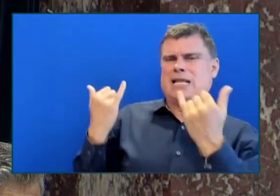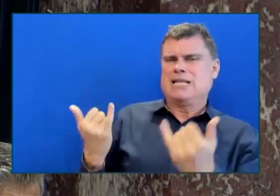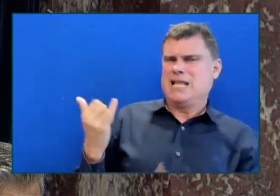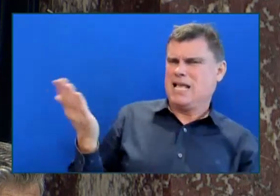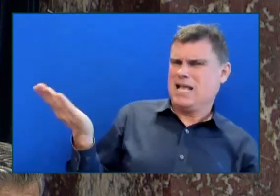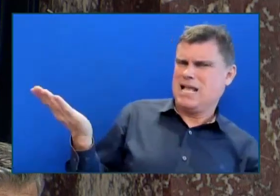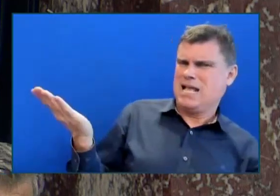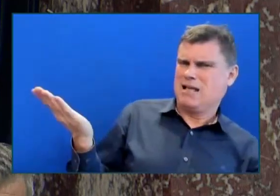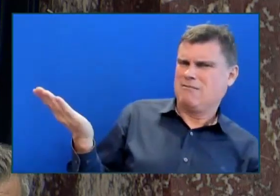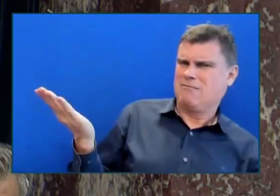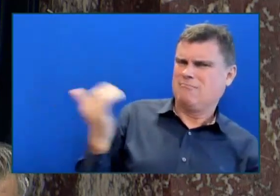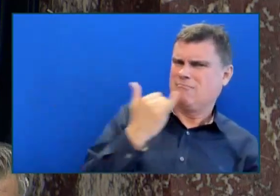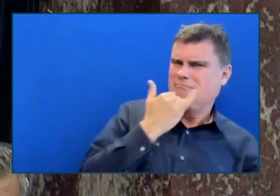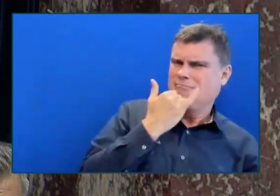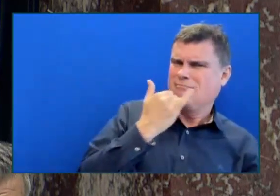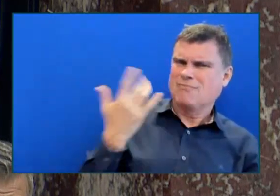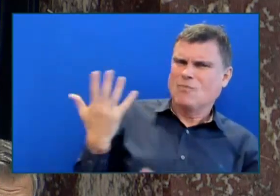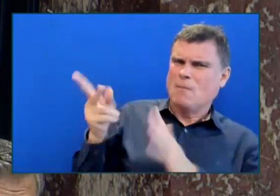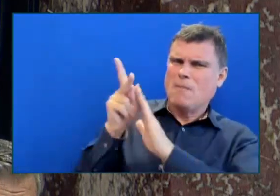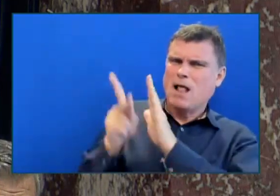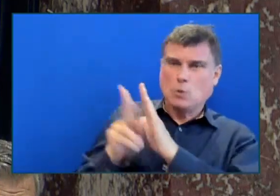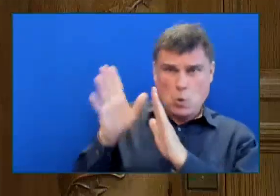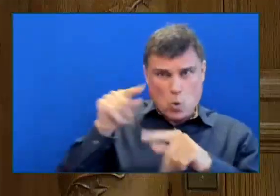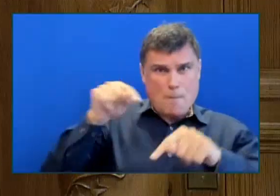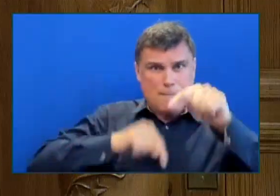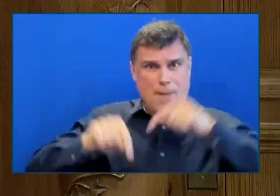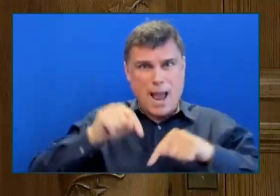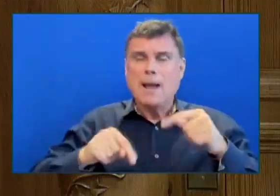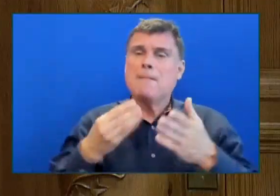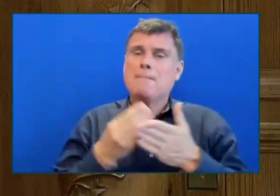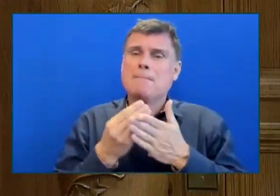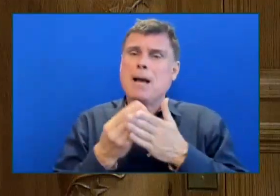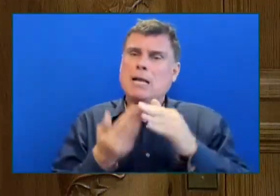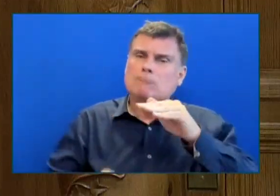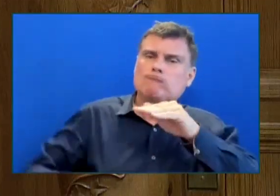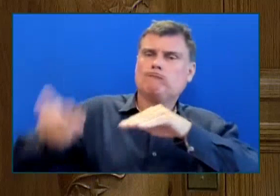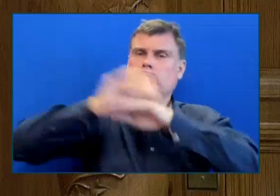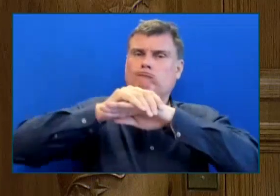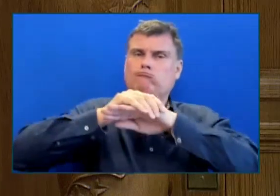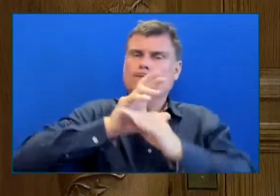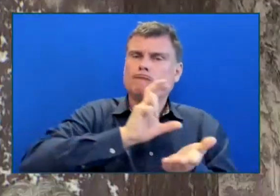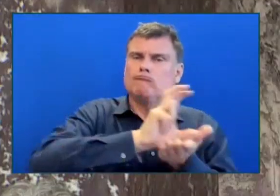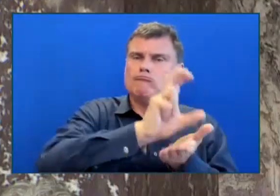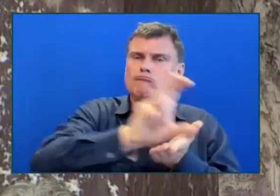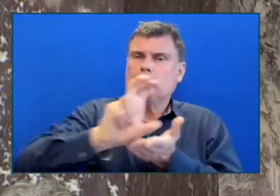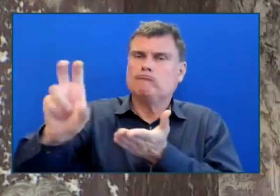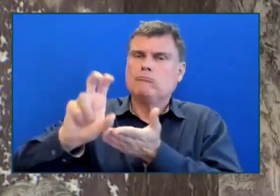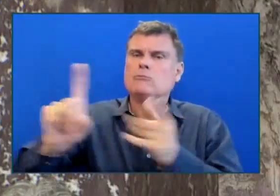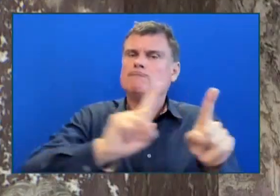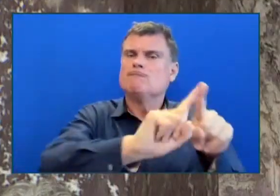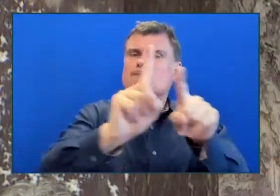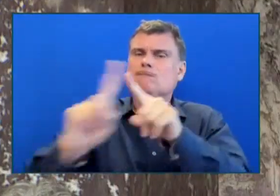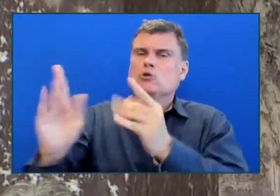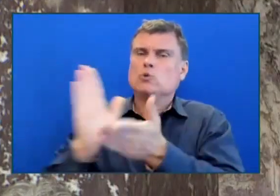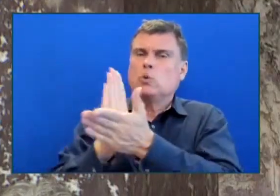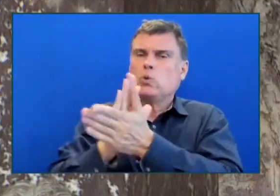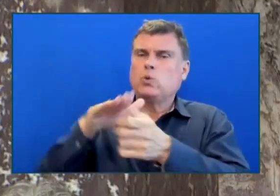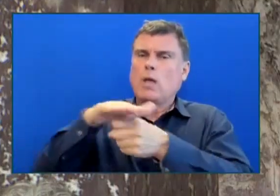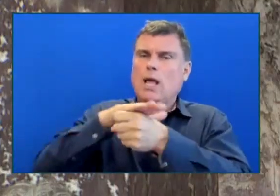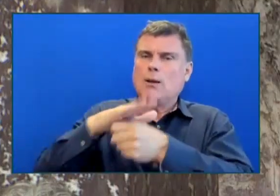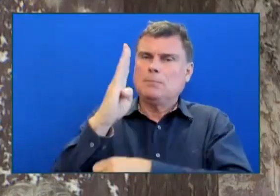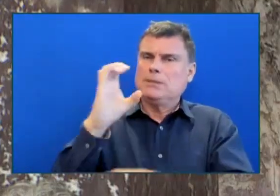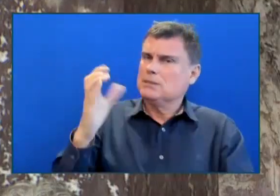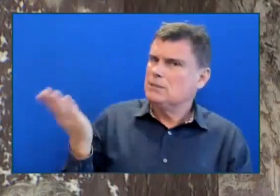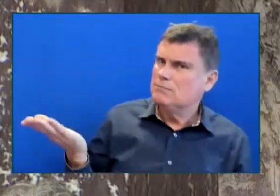underfunding in our public education system? Government House Leader. Thank you so much, Honourable Speaker, and I want to thank the member for his